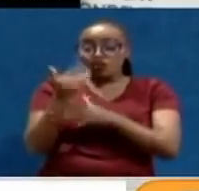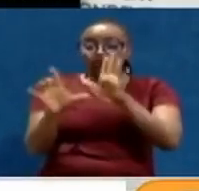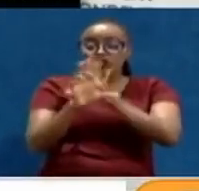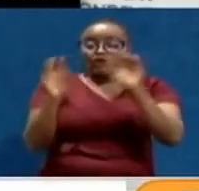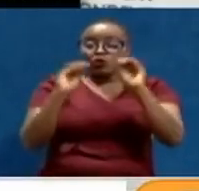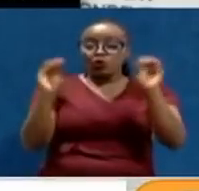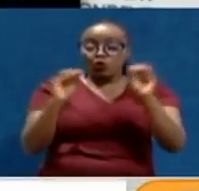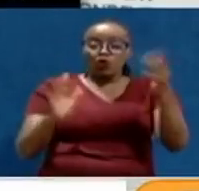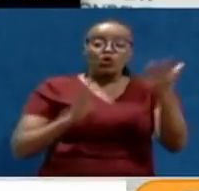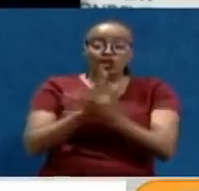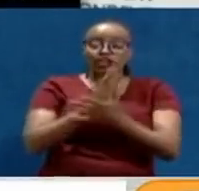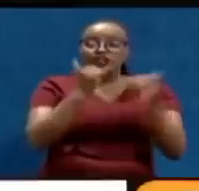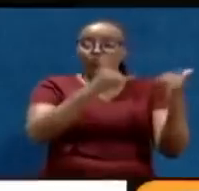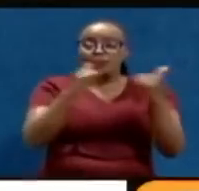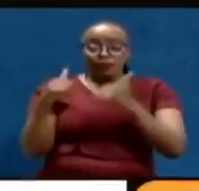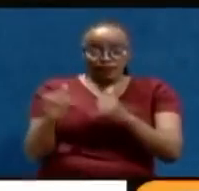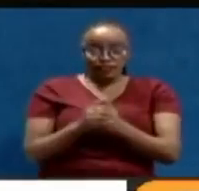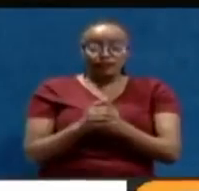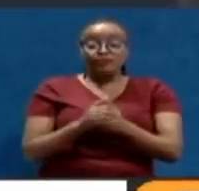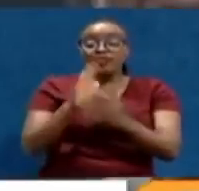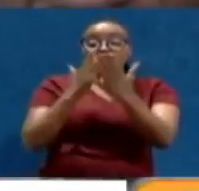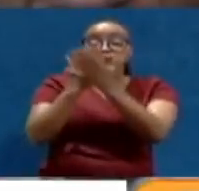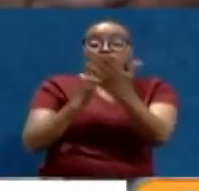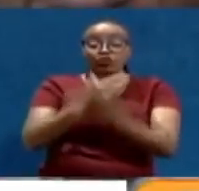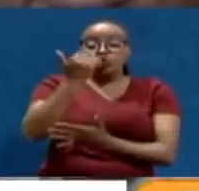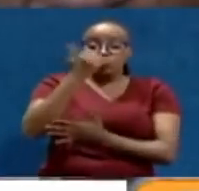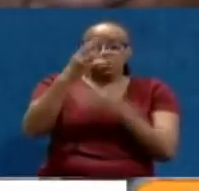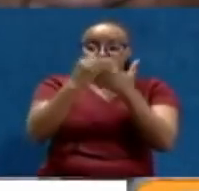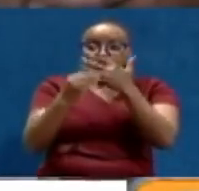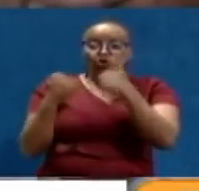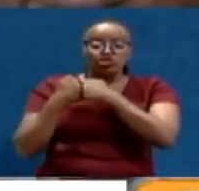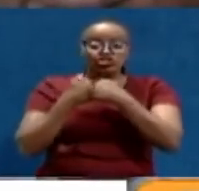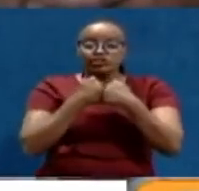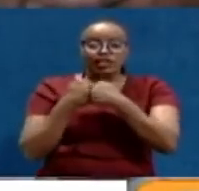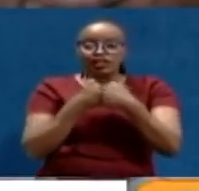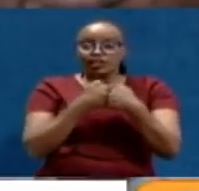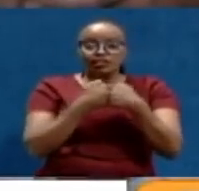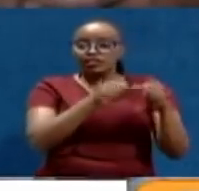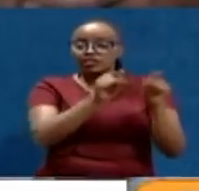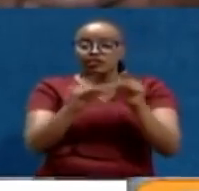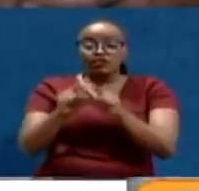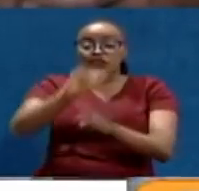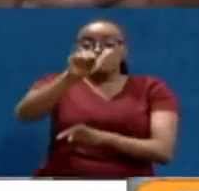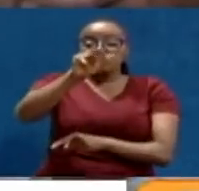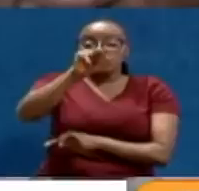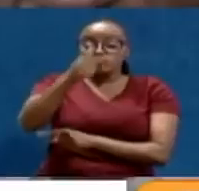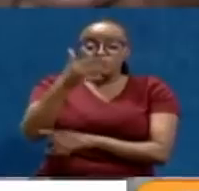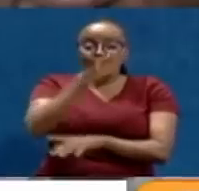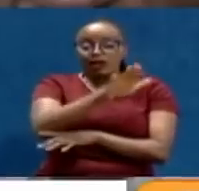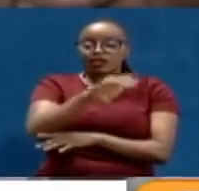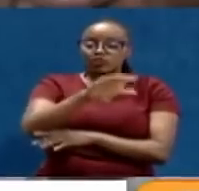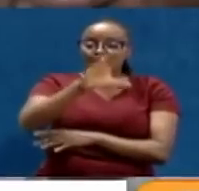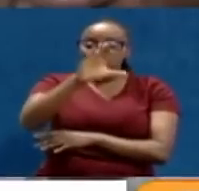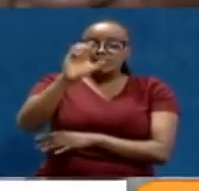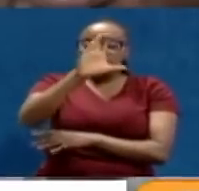legal rights capable of enforcement. The petition by Sonko also challenges the reinstatement of Janet Ouko as county